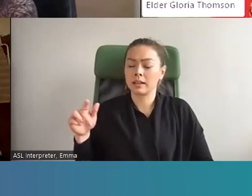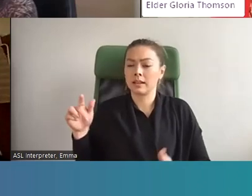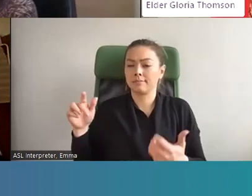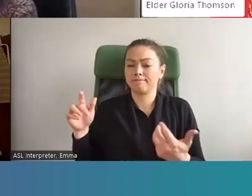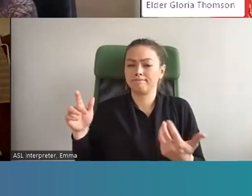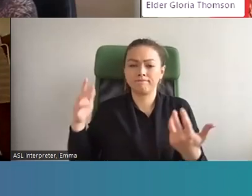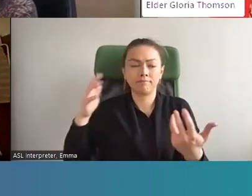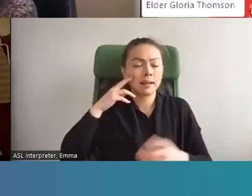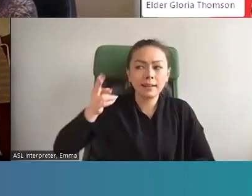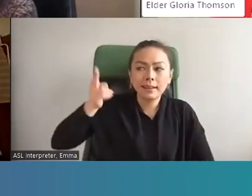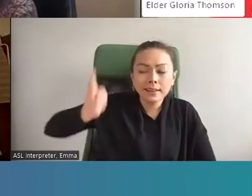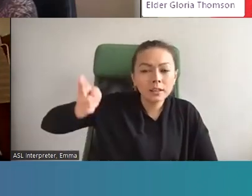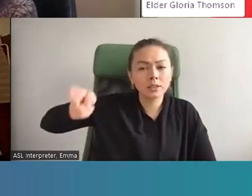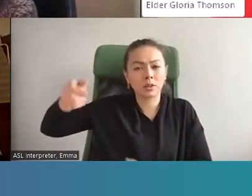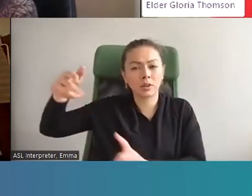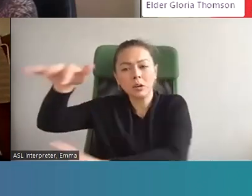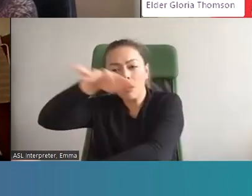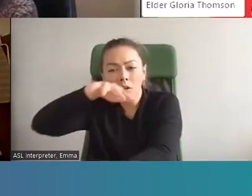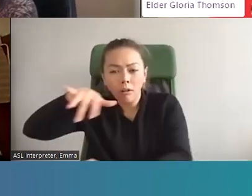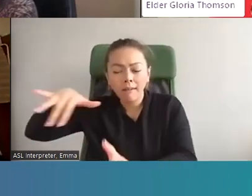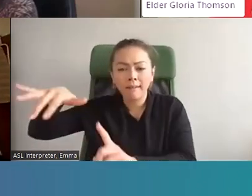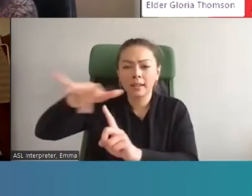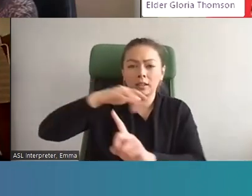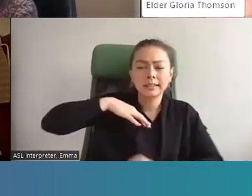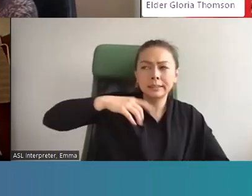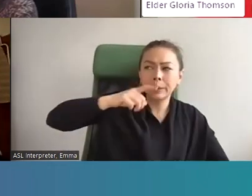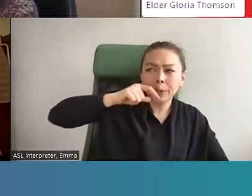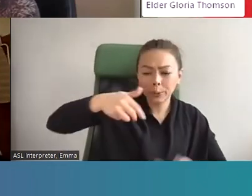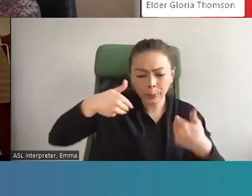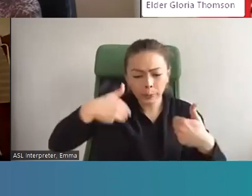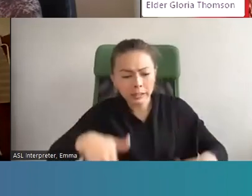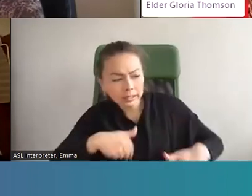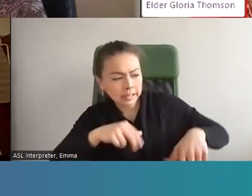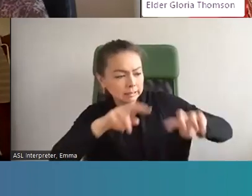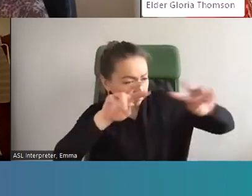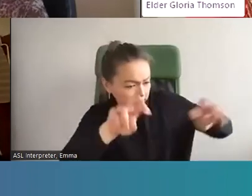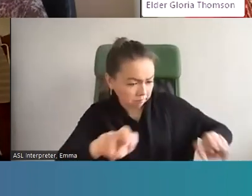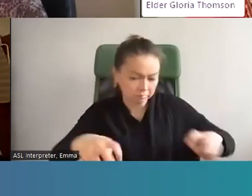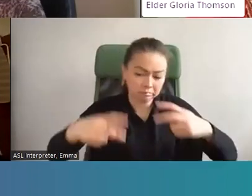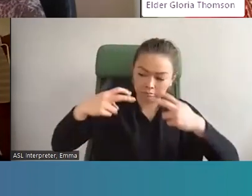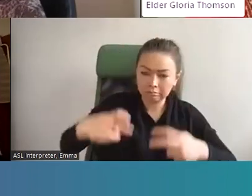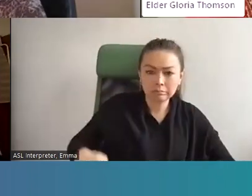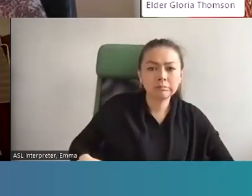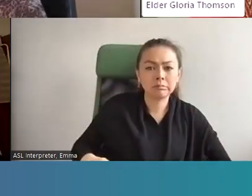know, about who we are as Indigenous people. And a lot of